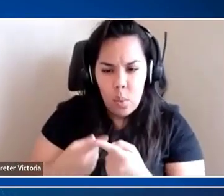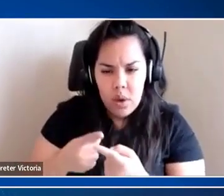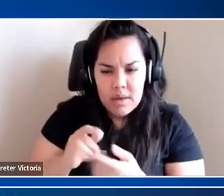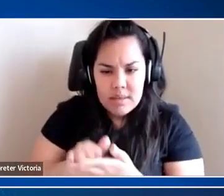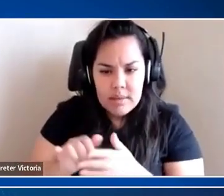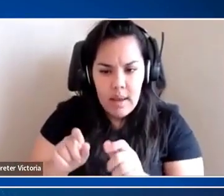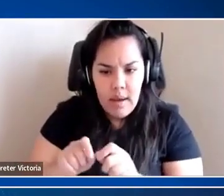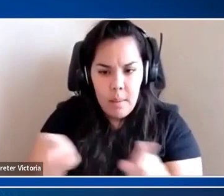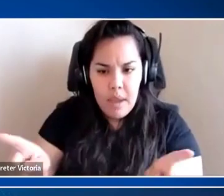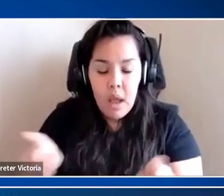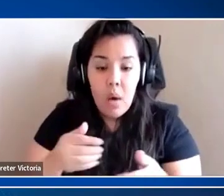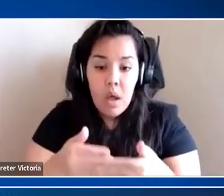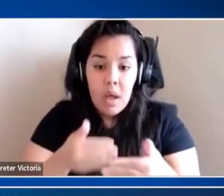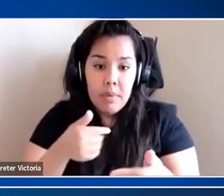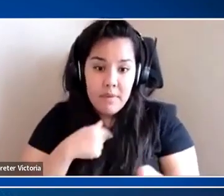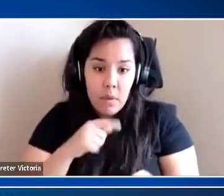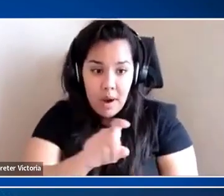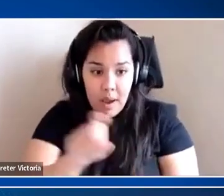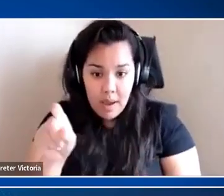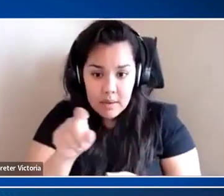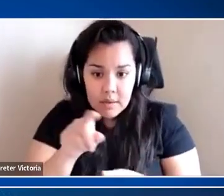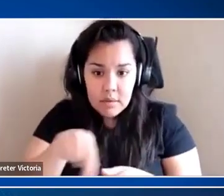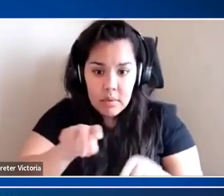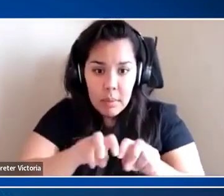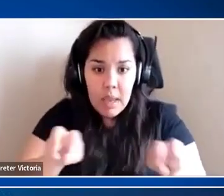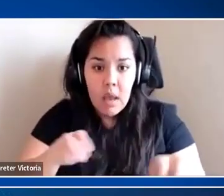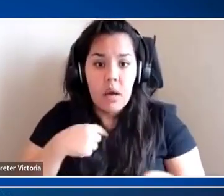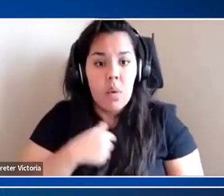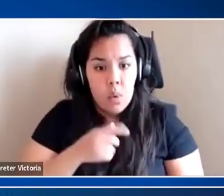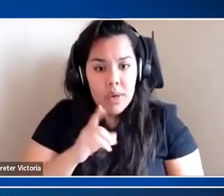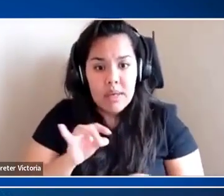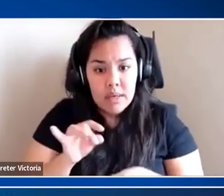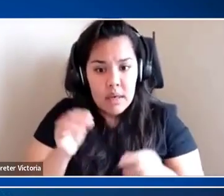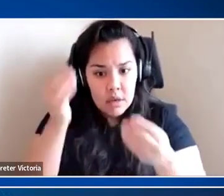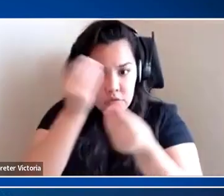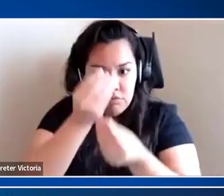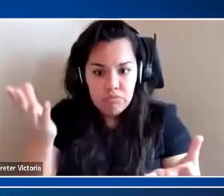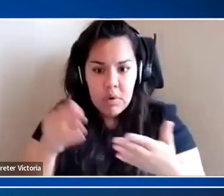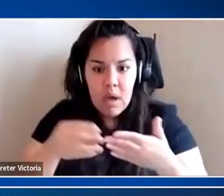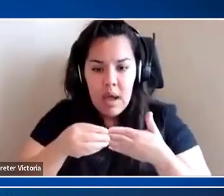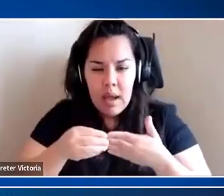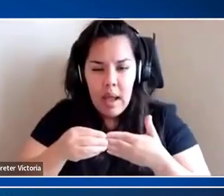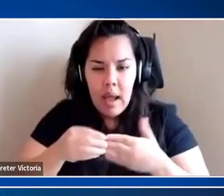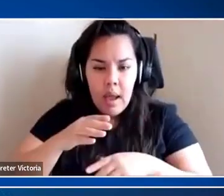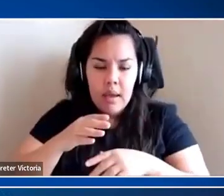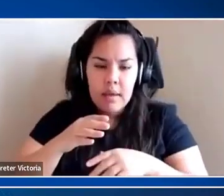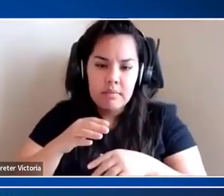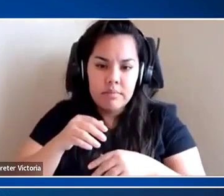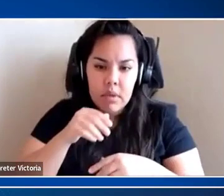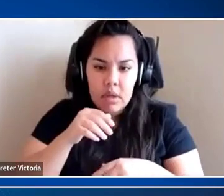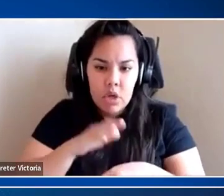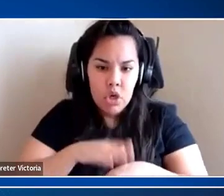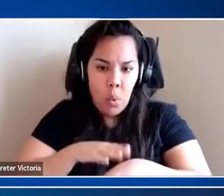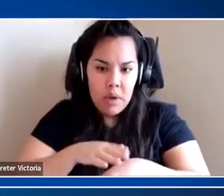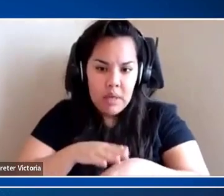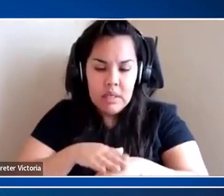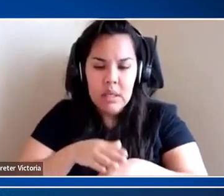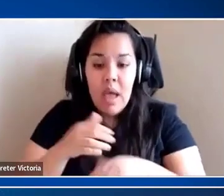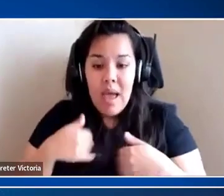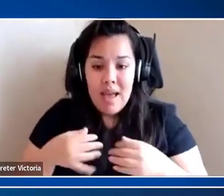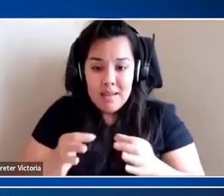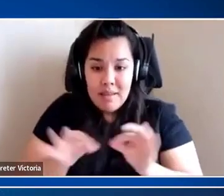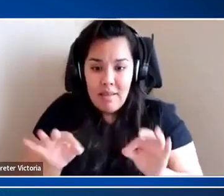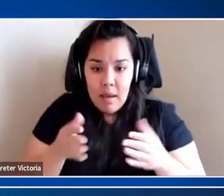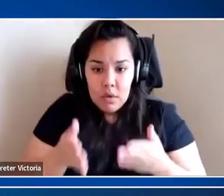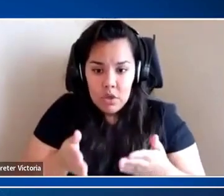I just want to let people know that we did put out a guide notice that has the language there. If you do a search